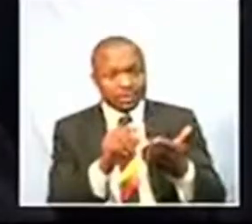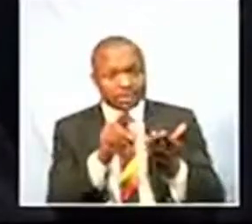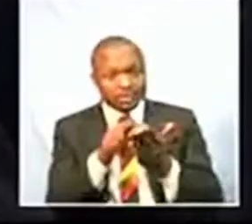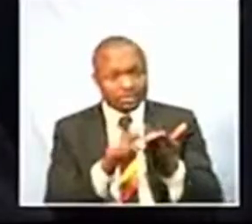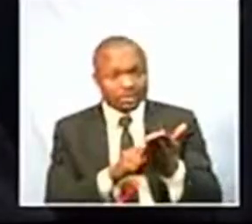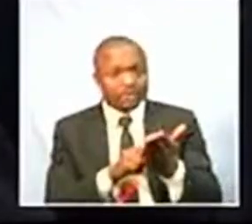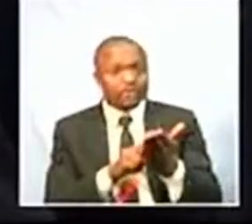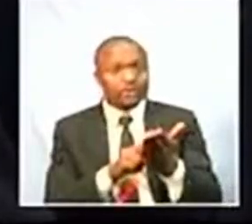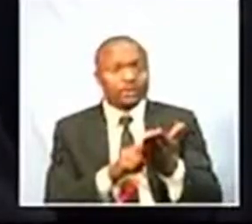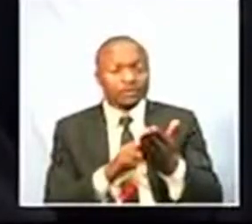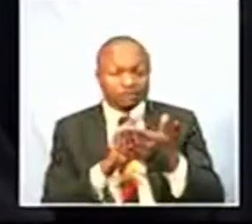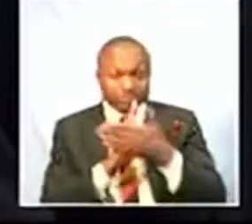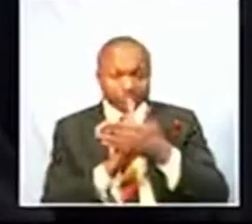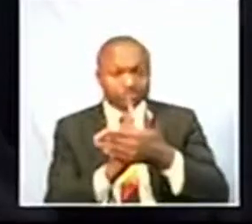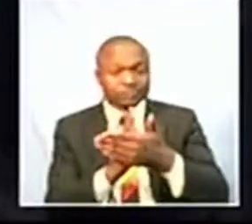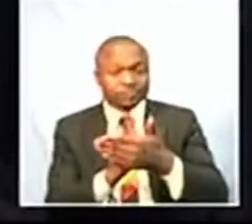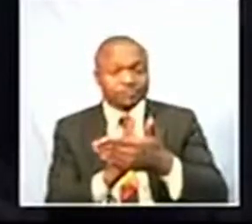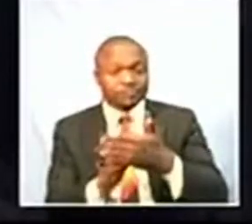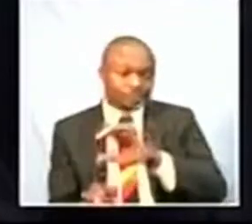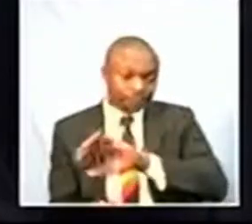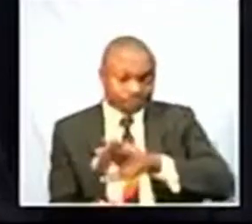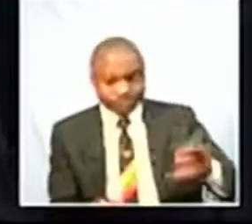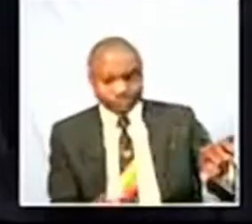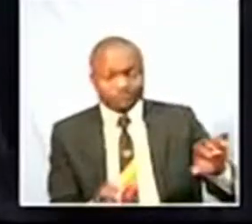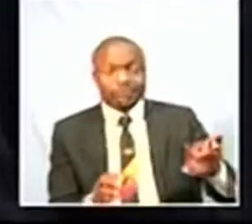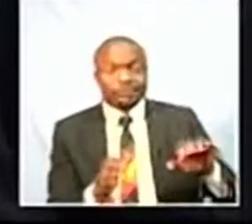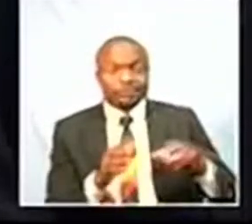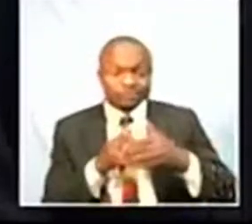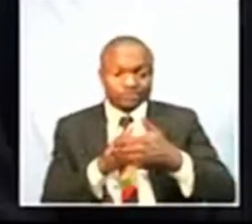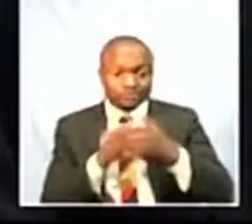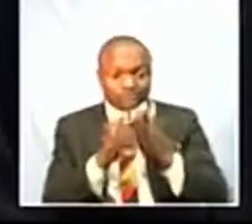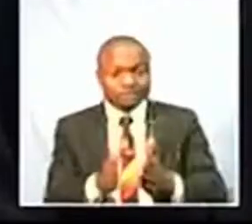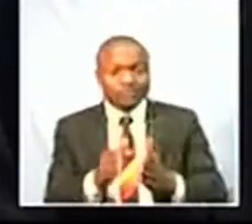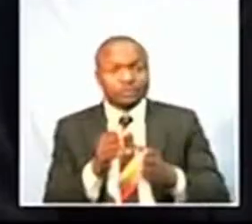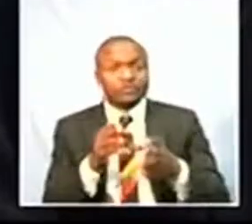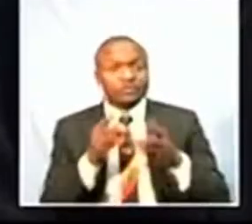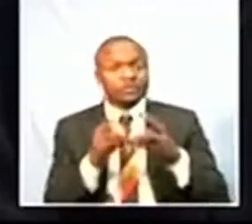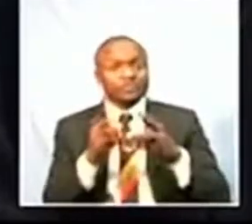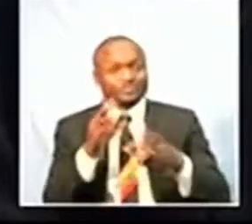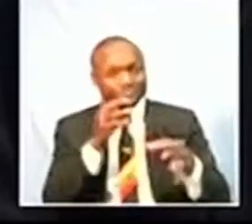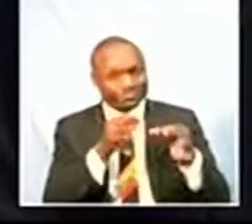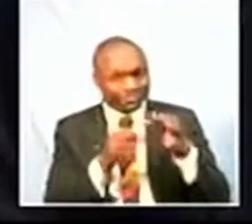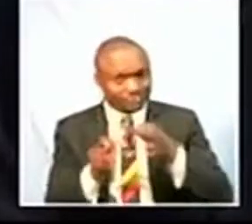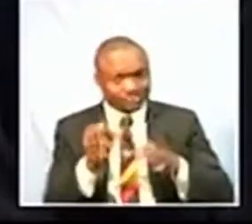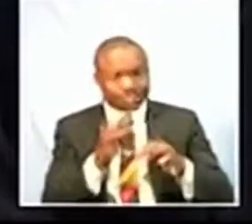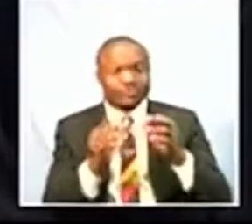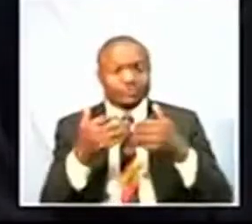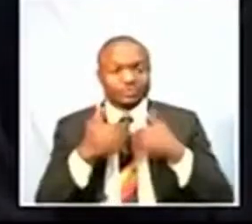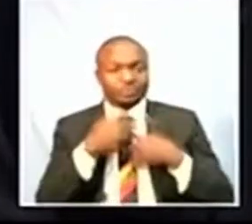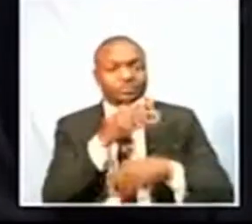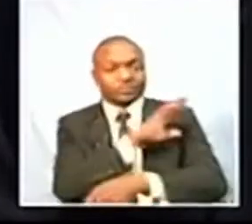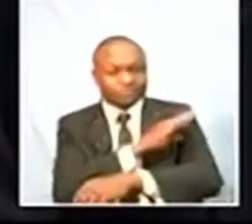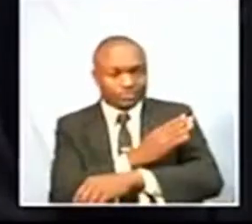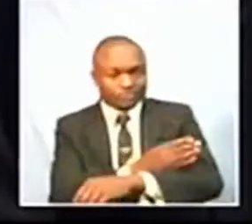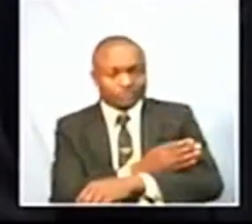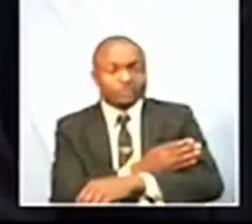expressly guided, to disregard the zones? The way you are explaining is like you have authority to